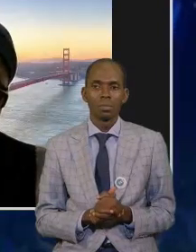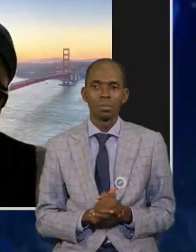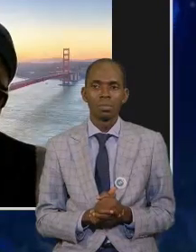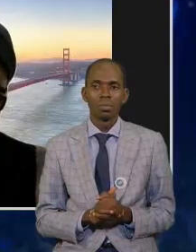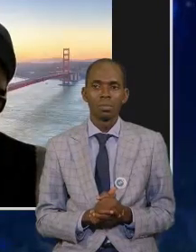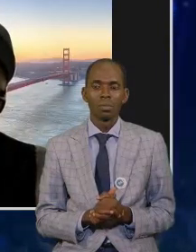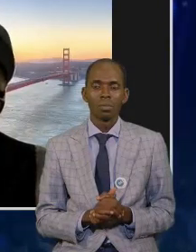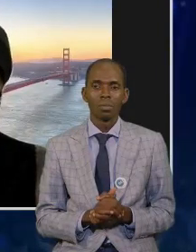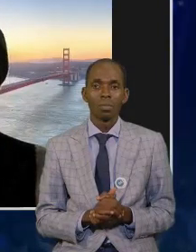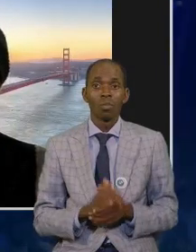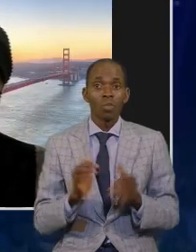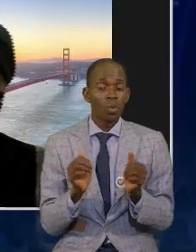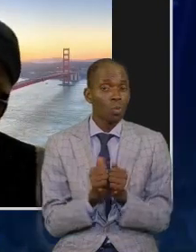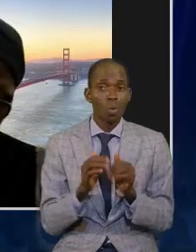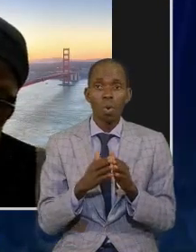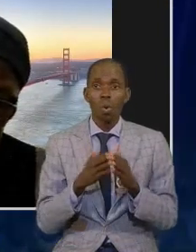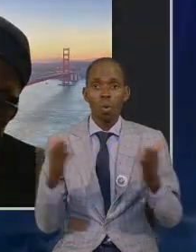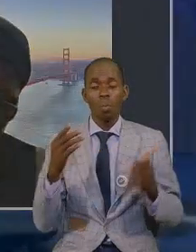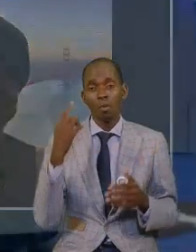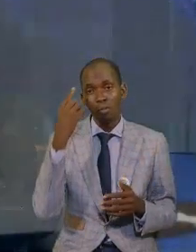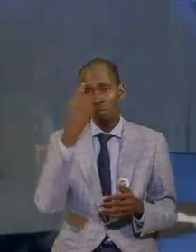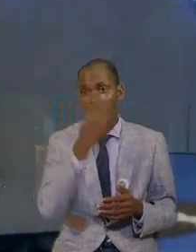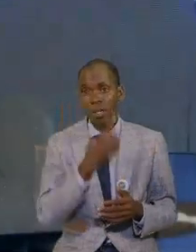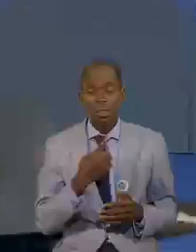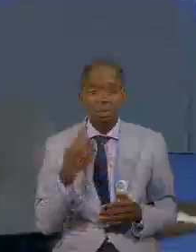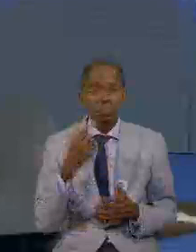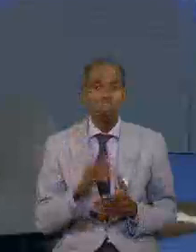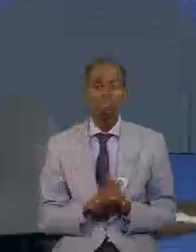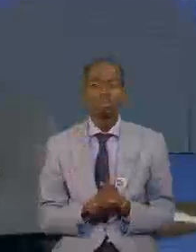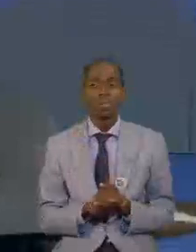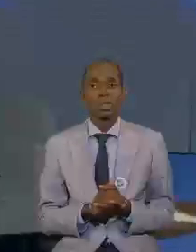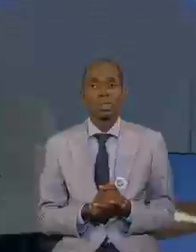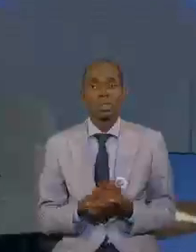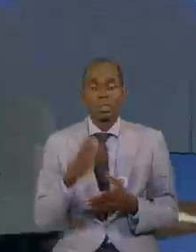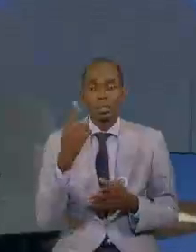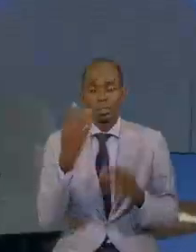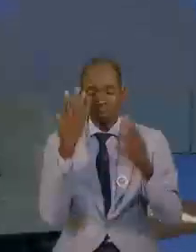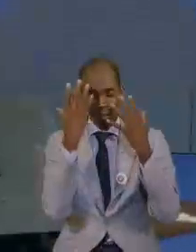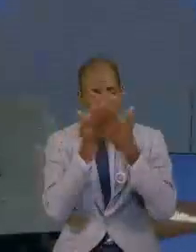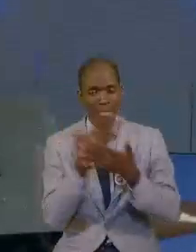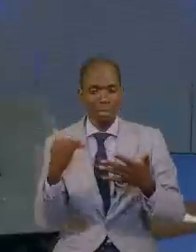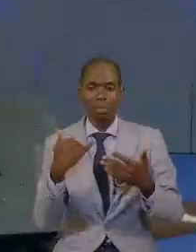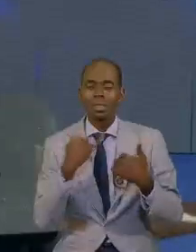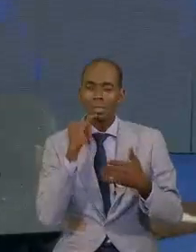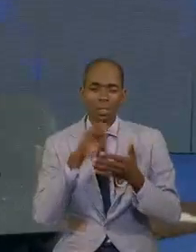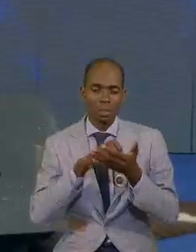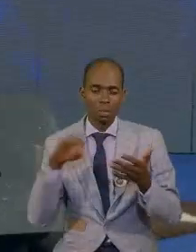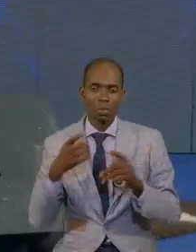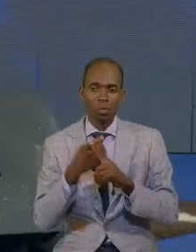With open face, the veil has been taken away from our face.